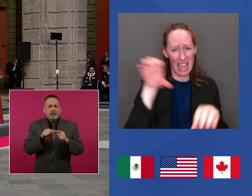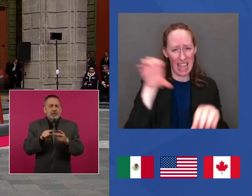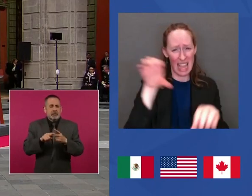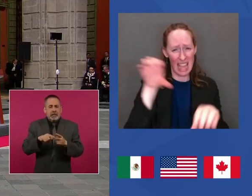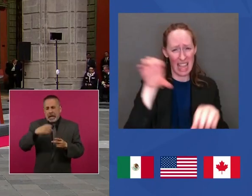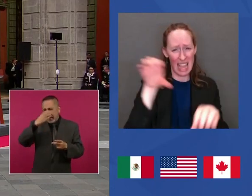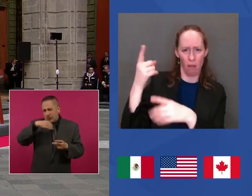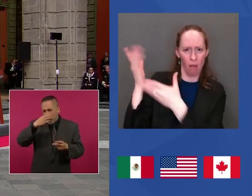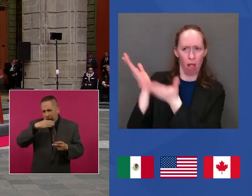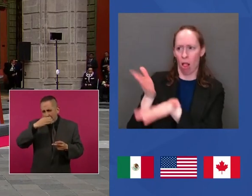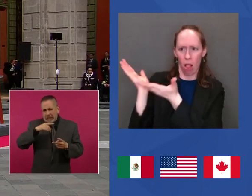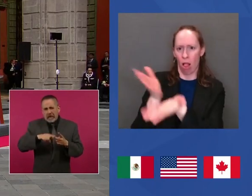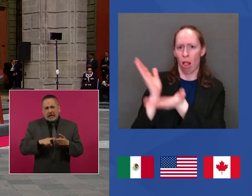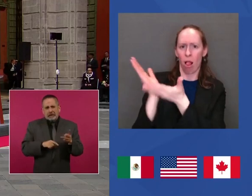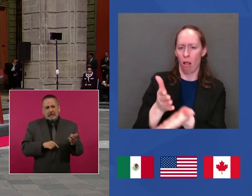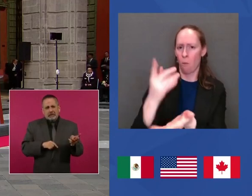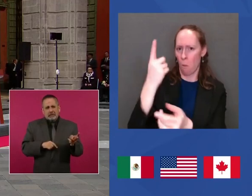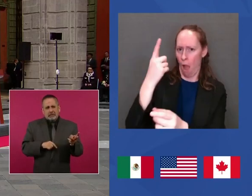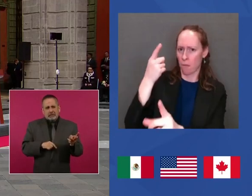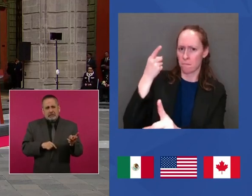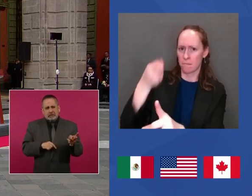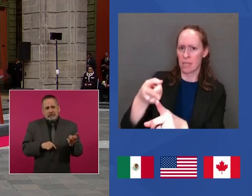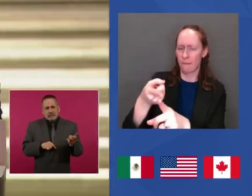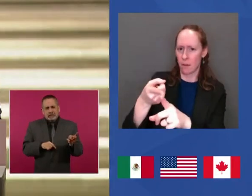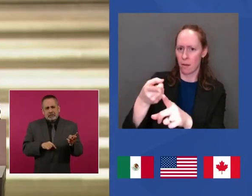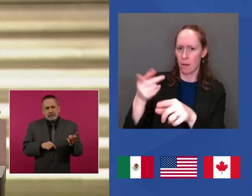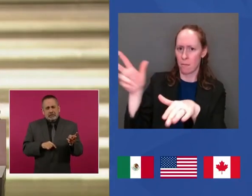and also in Lázaro Cárdenas.